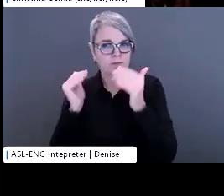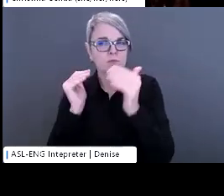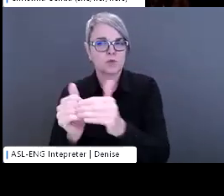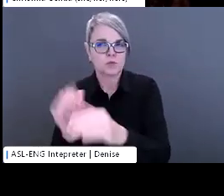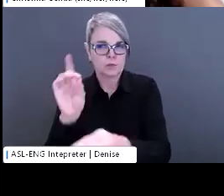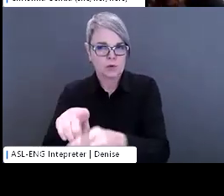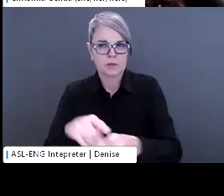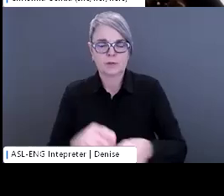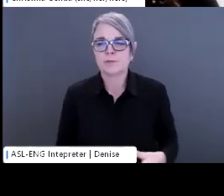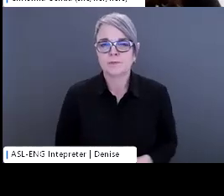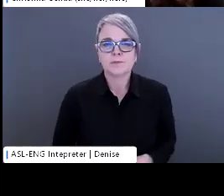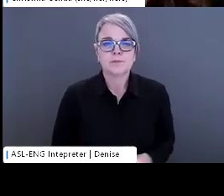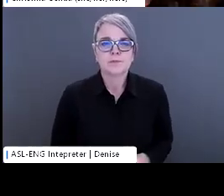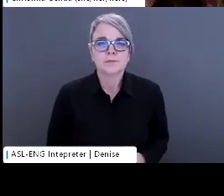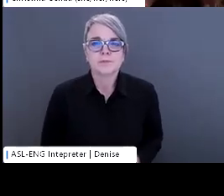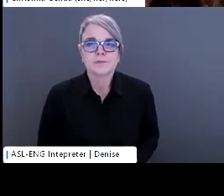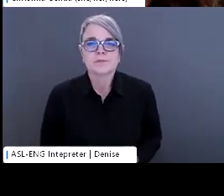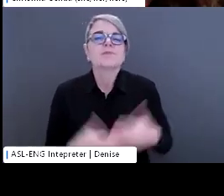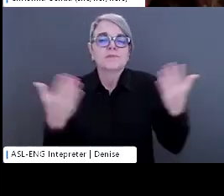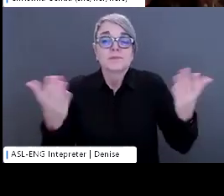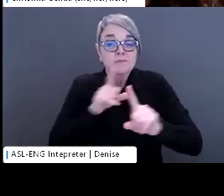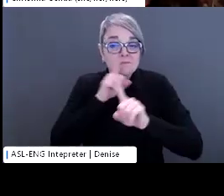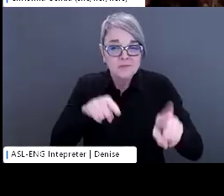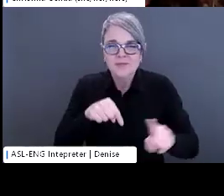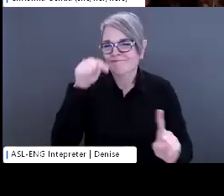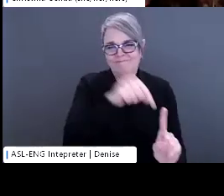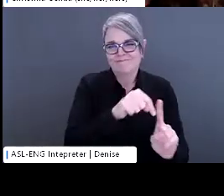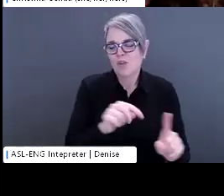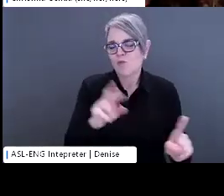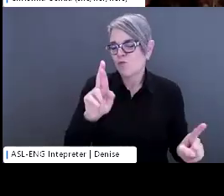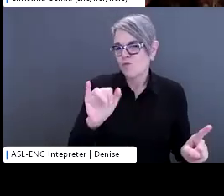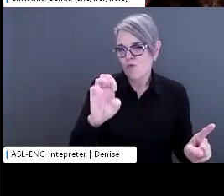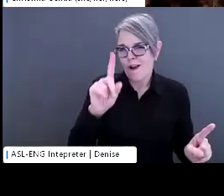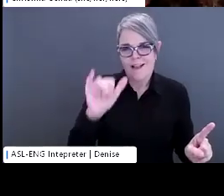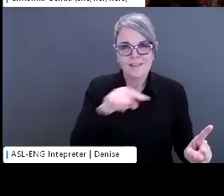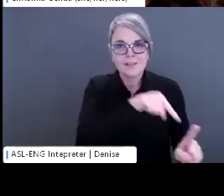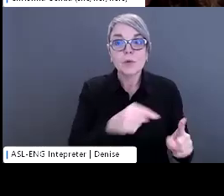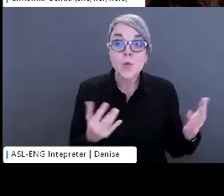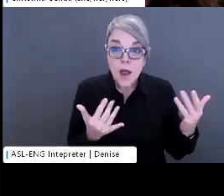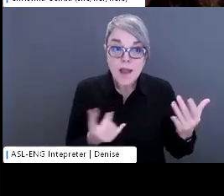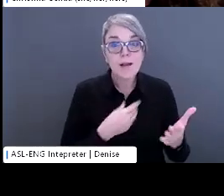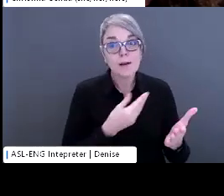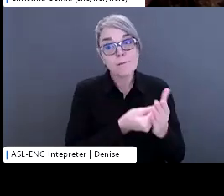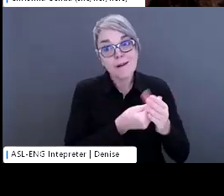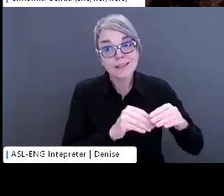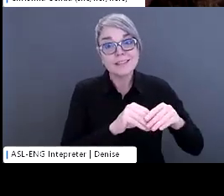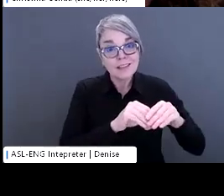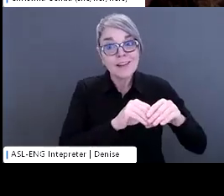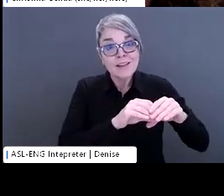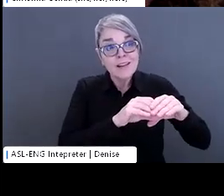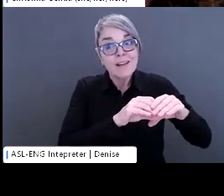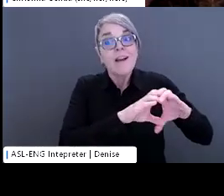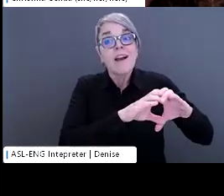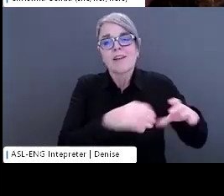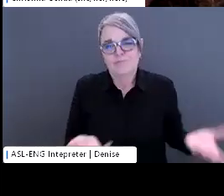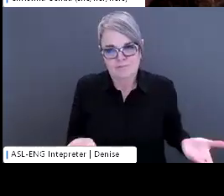Okay, so no. So the answer was she doesn't need to wait. Um, So let's say that